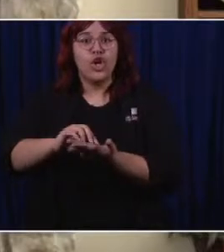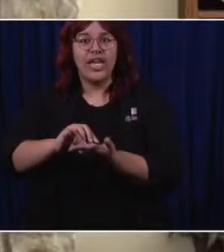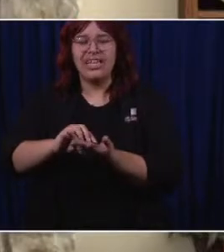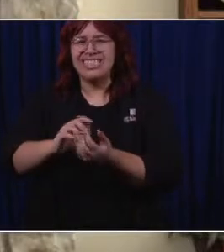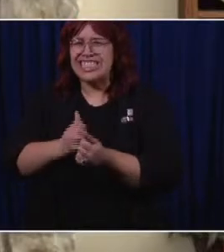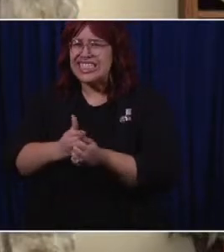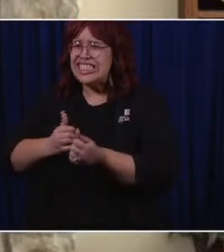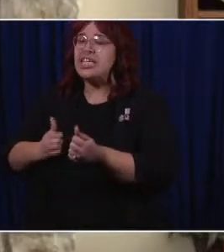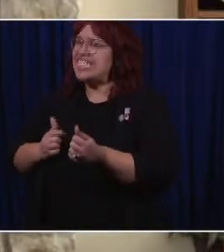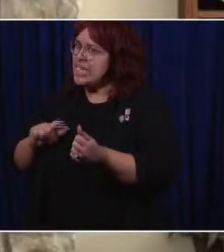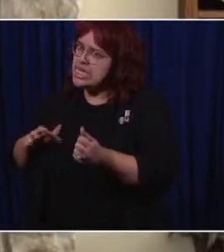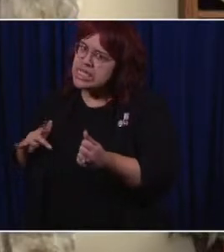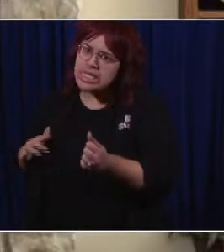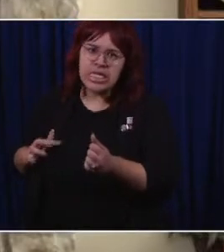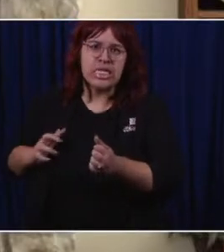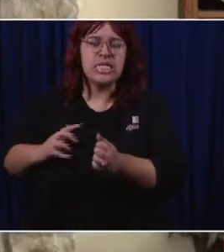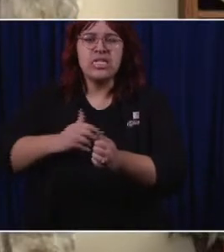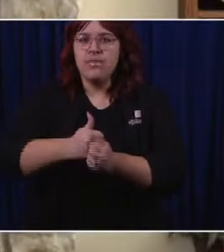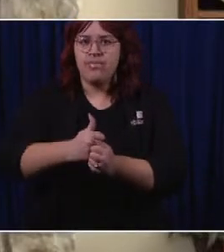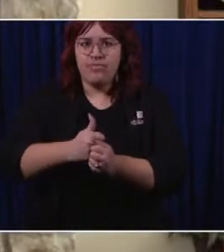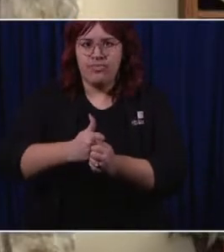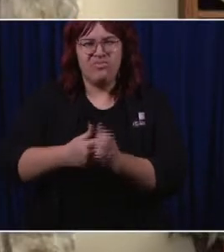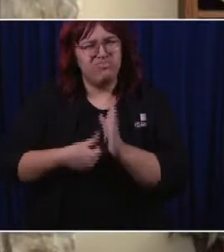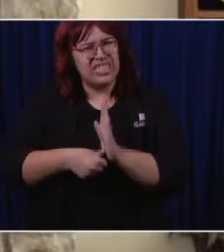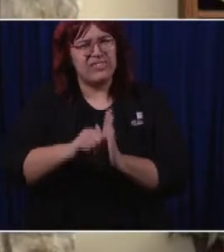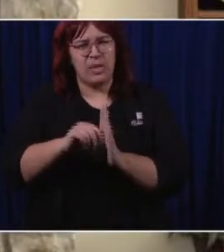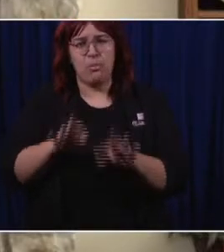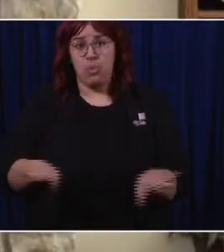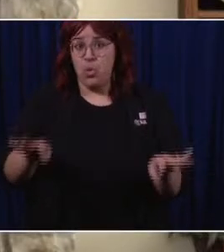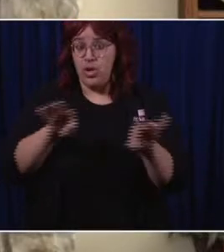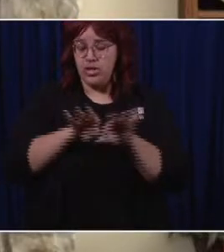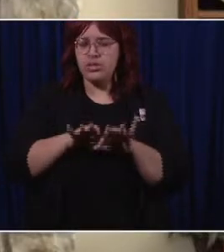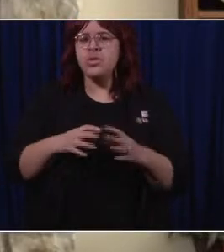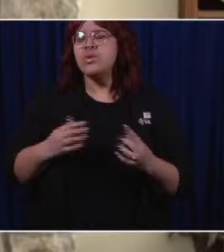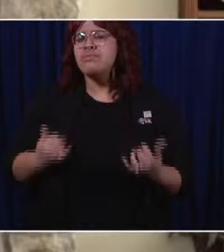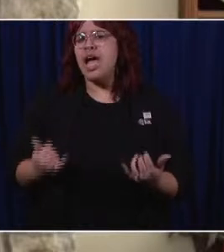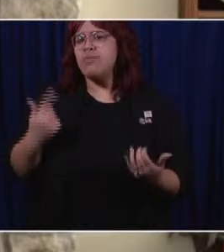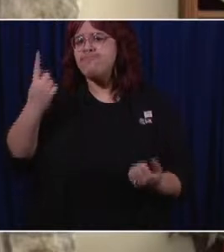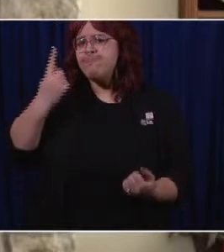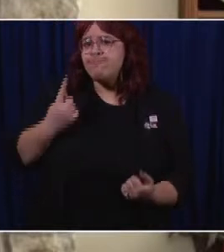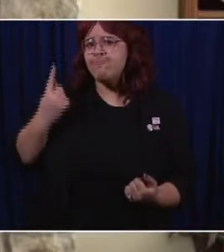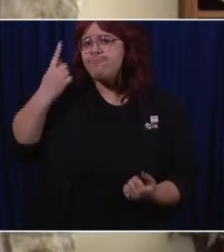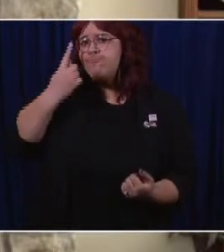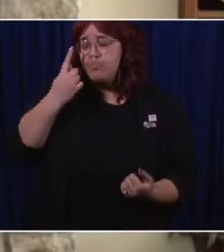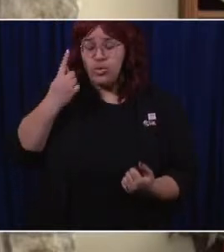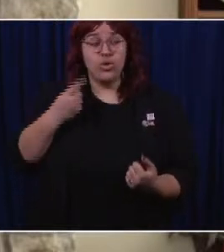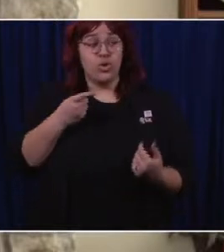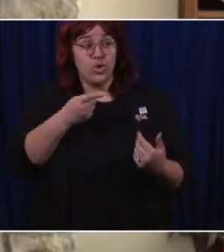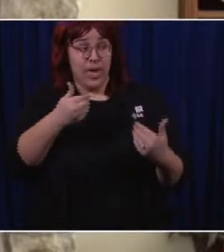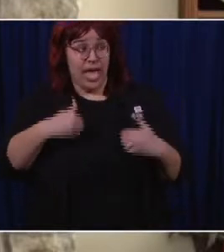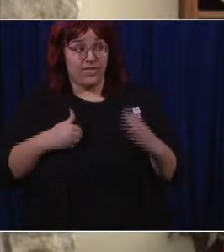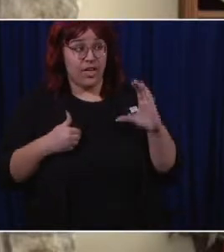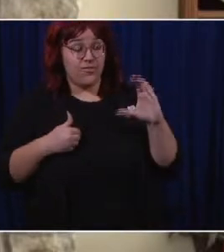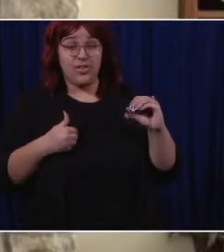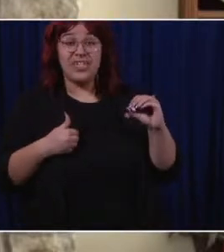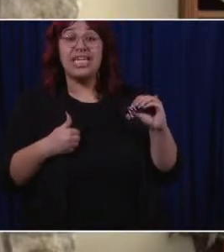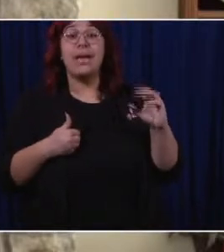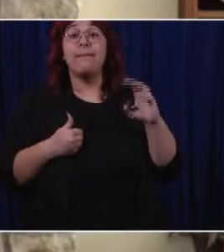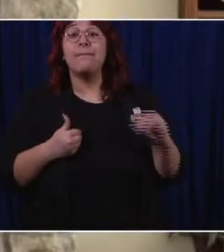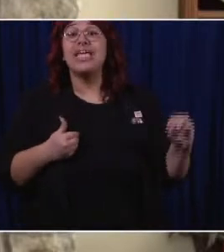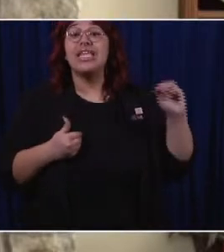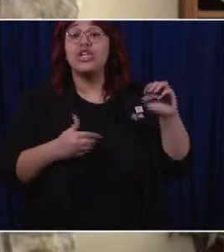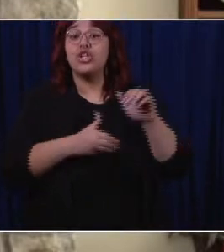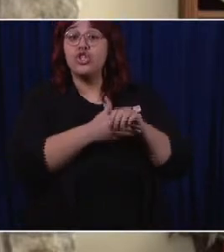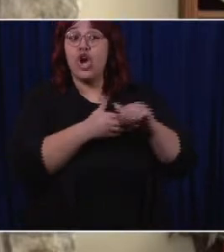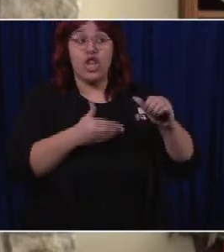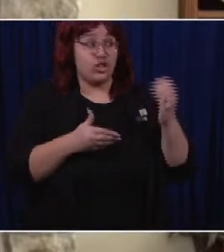incentivize more people to become teachers help in this endeavor? Would you consider using the $50 million you've set aside to promote Ohio for this